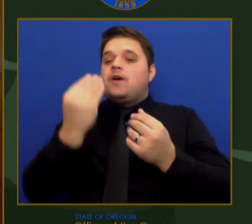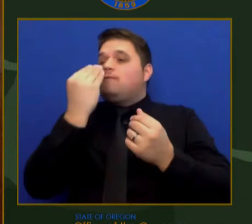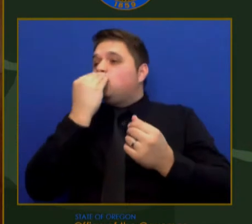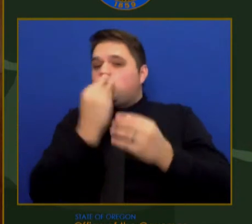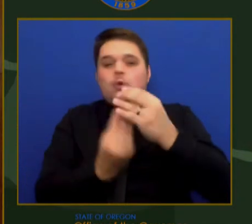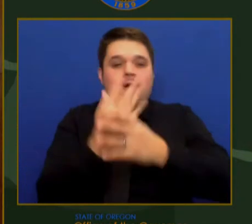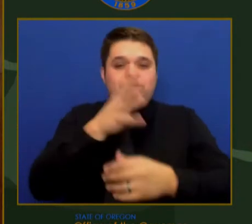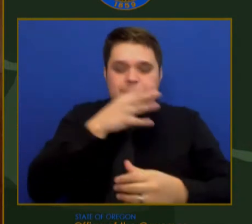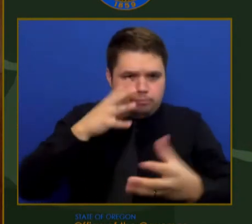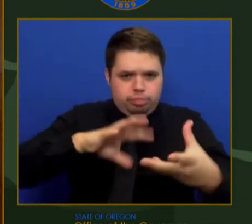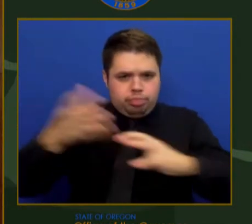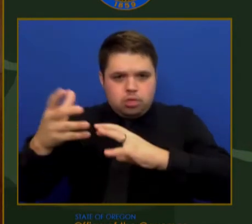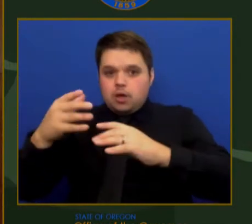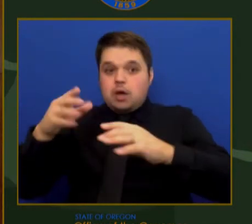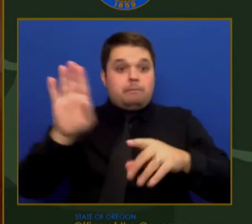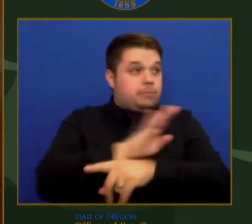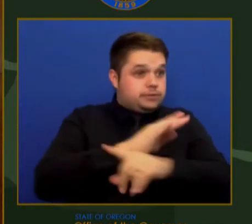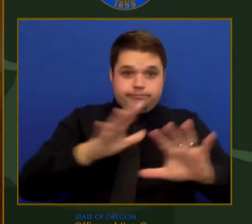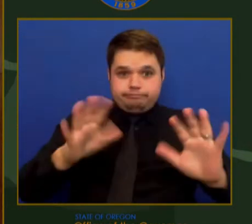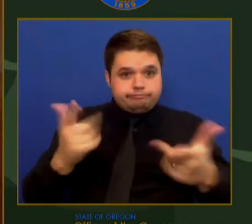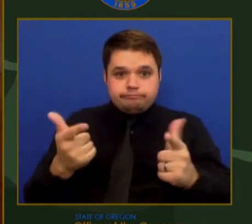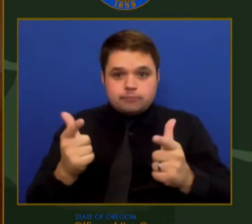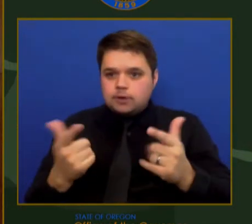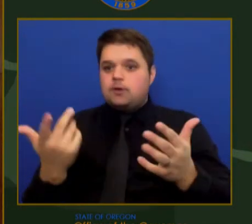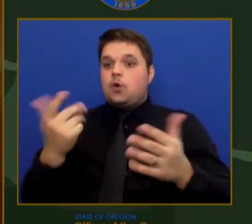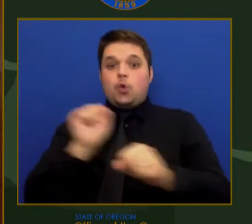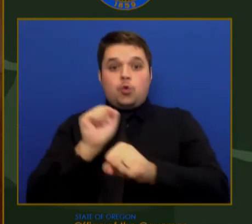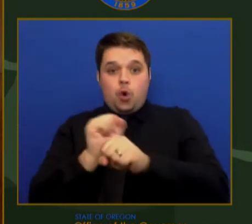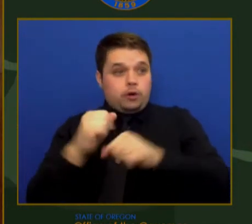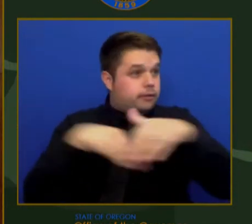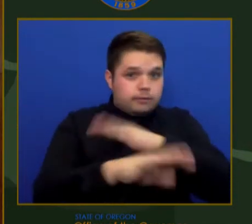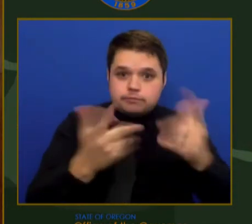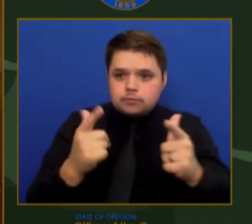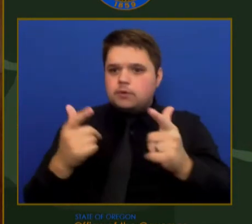I'm proud of the progress Oregon has made since I became governor.